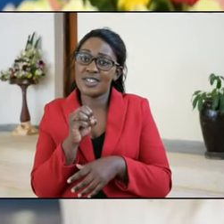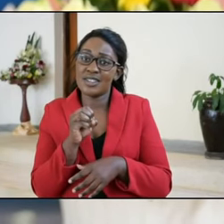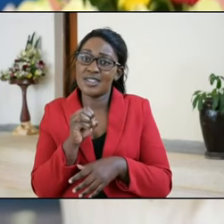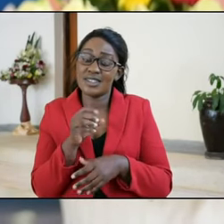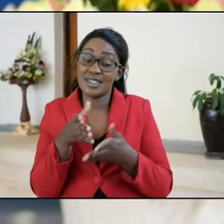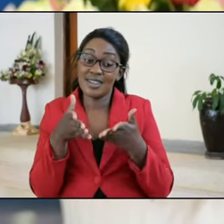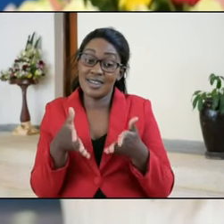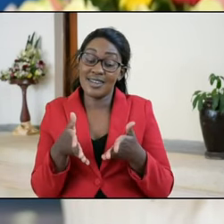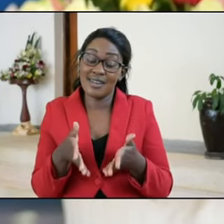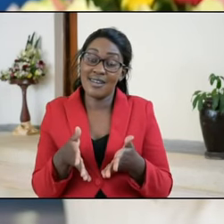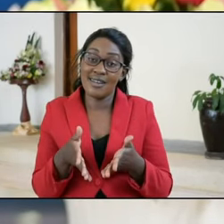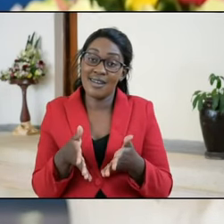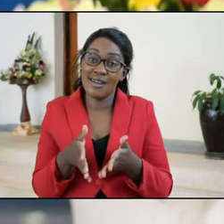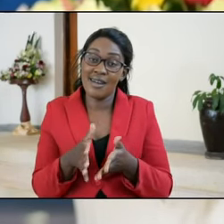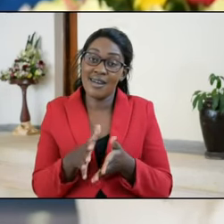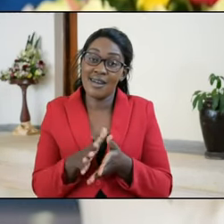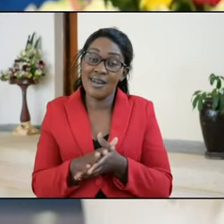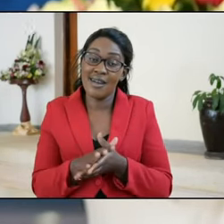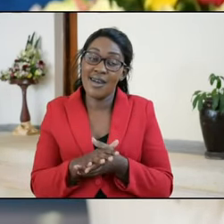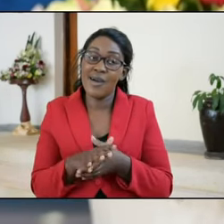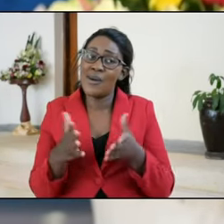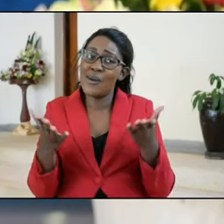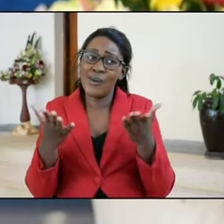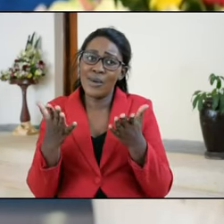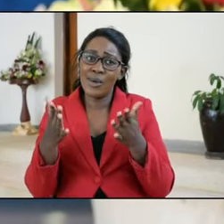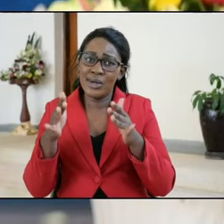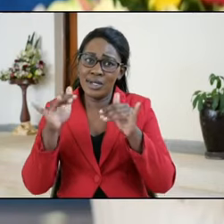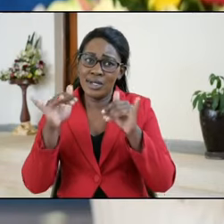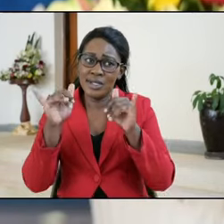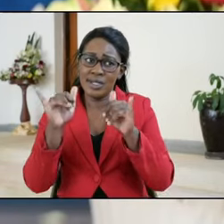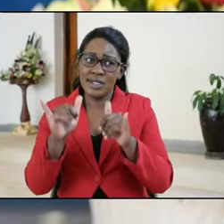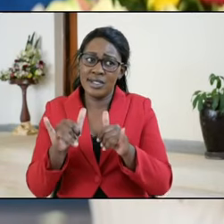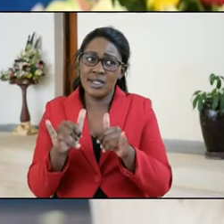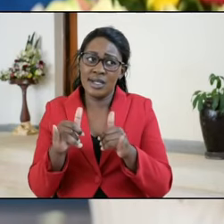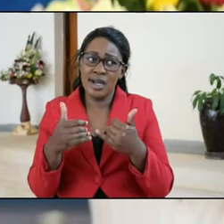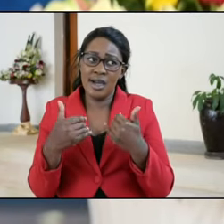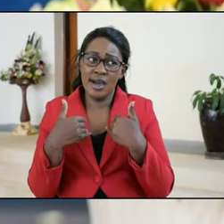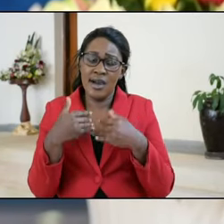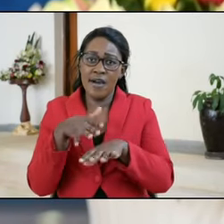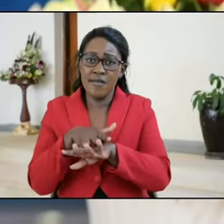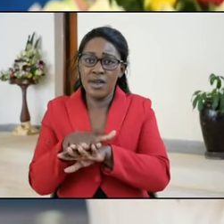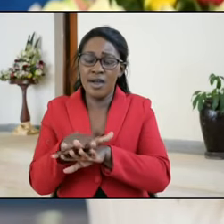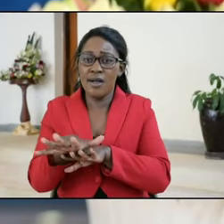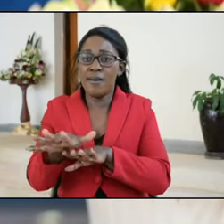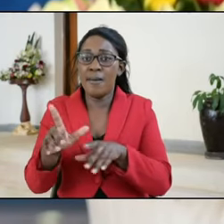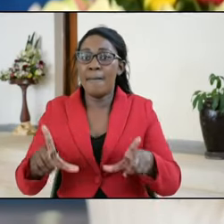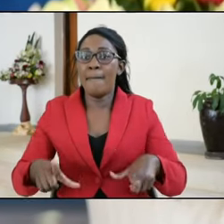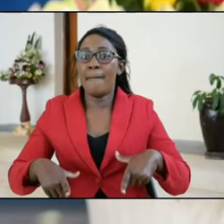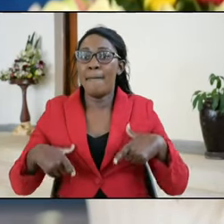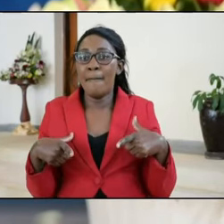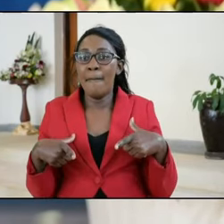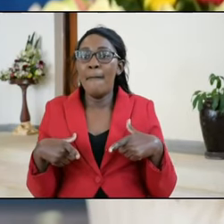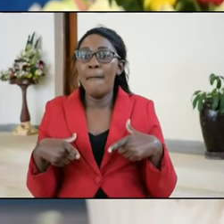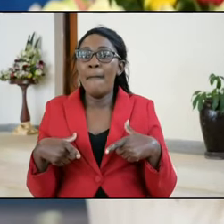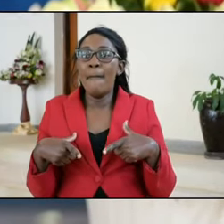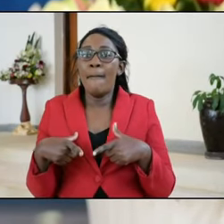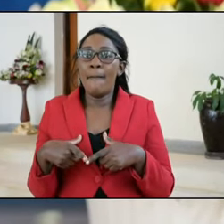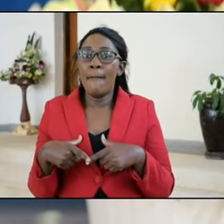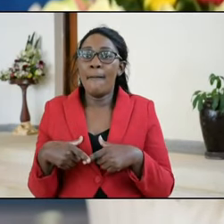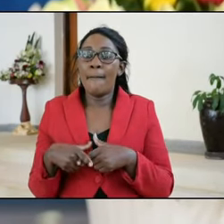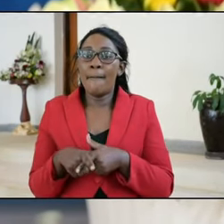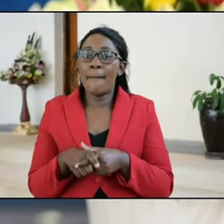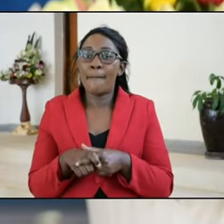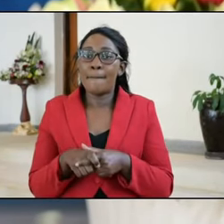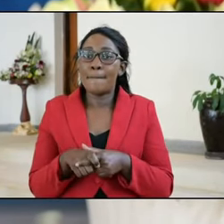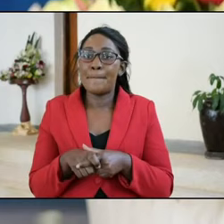continent, wherever we are, there are certain influences in our lives that can